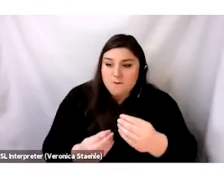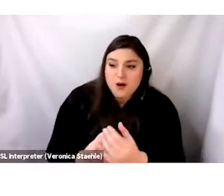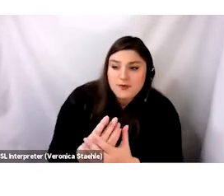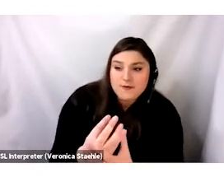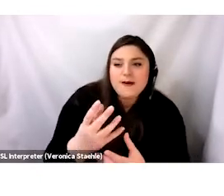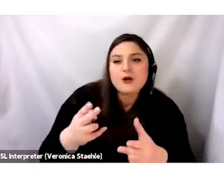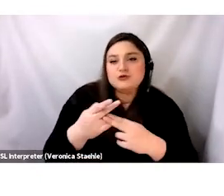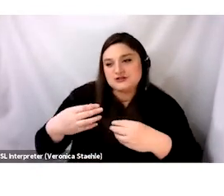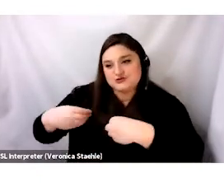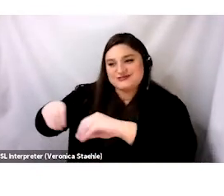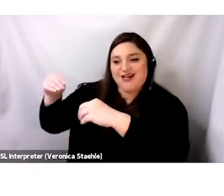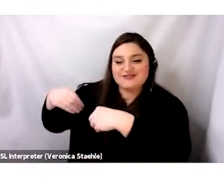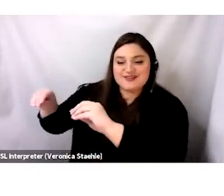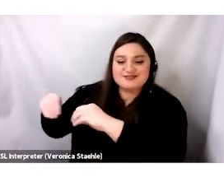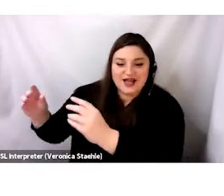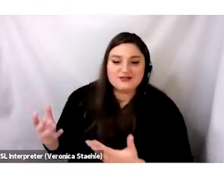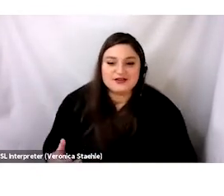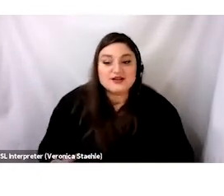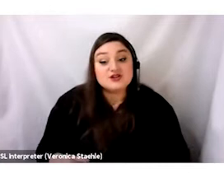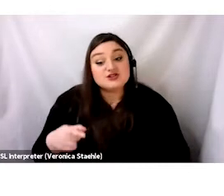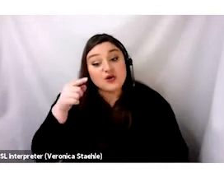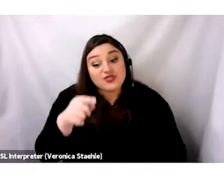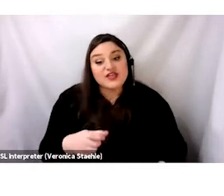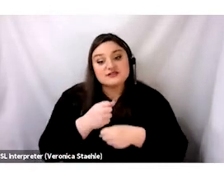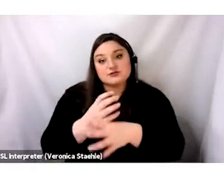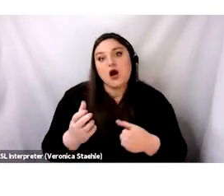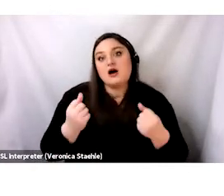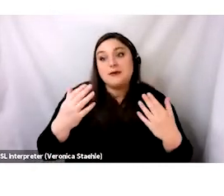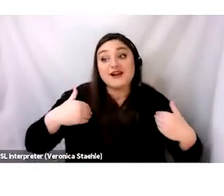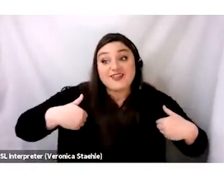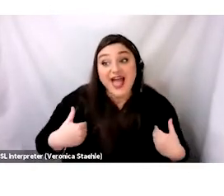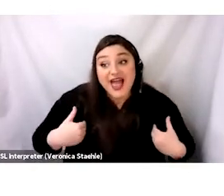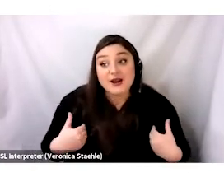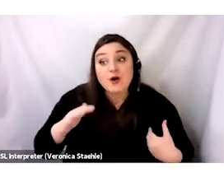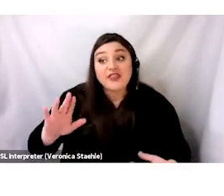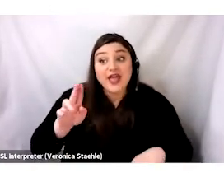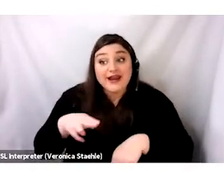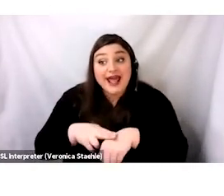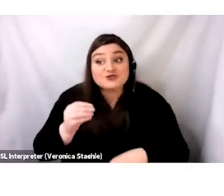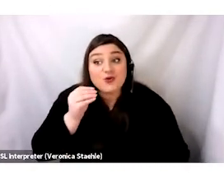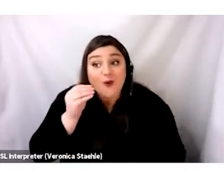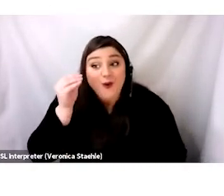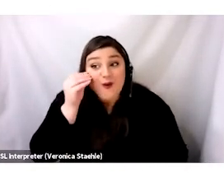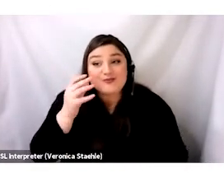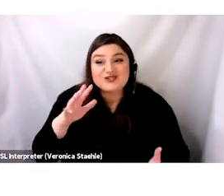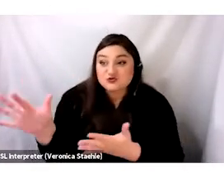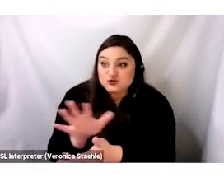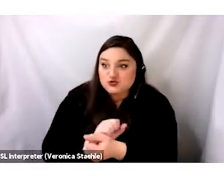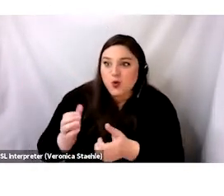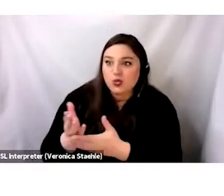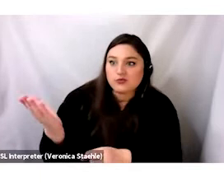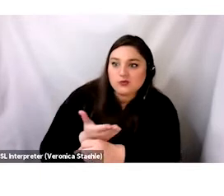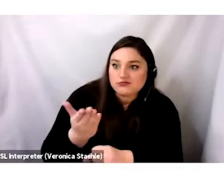and the natural predators that lived in the forest had been displaced due to the deforestation caused by clearing the lands. The plants